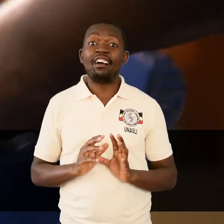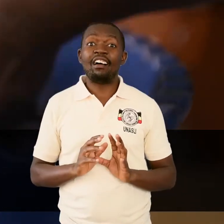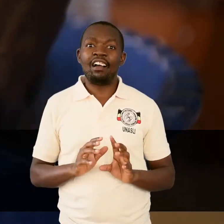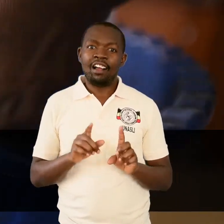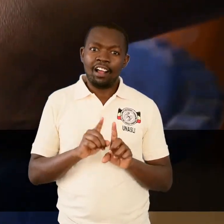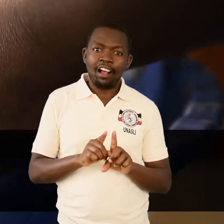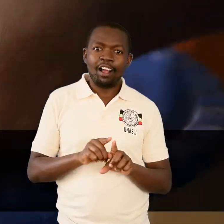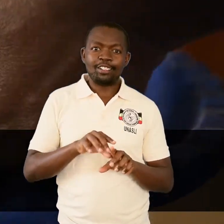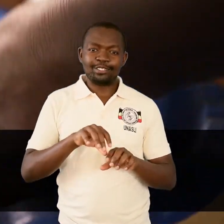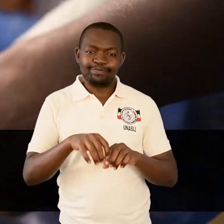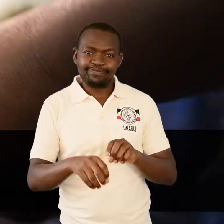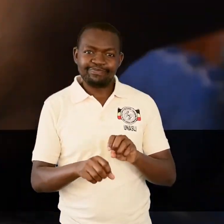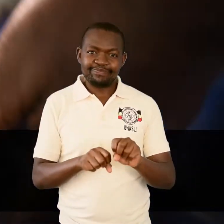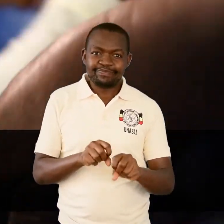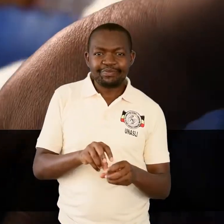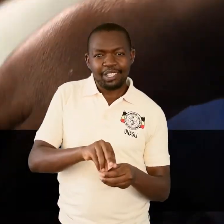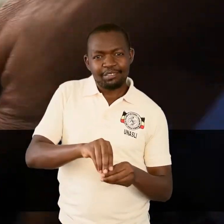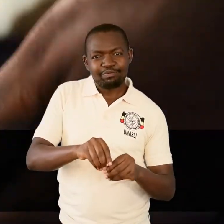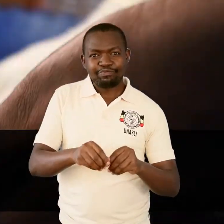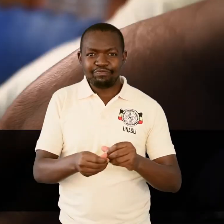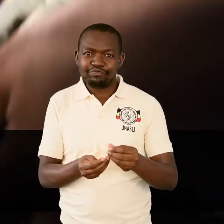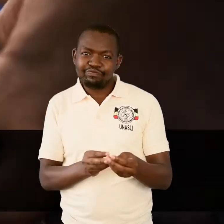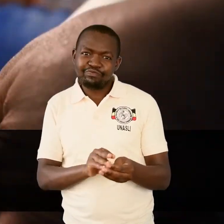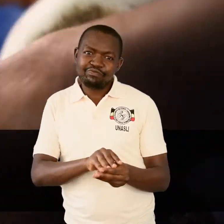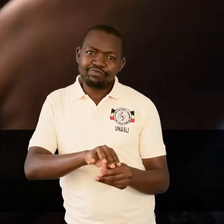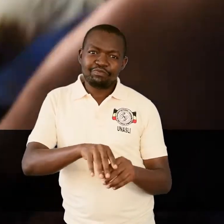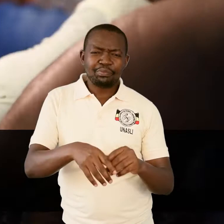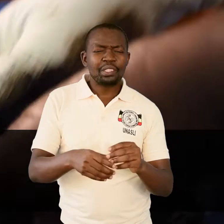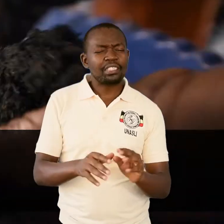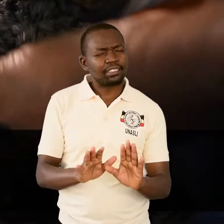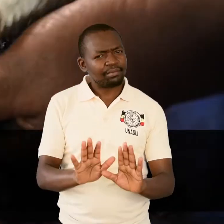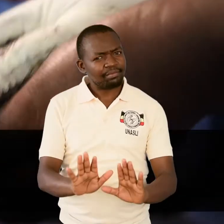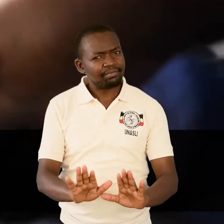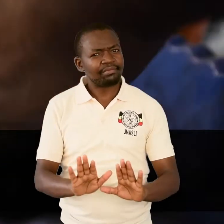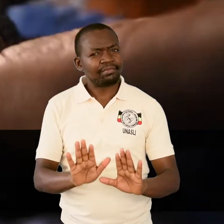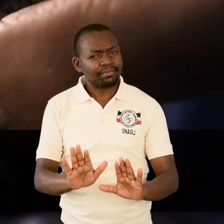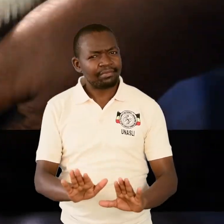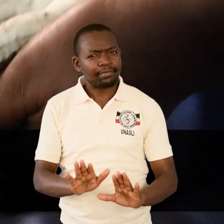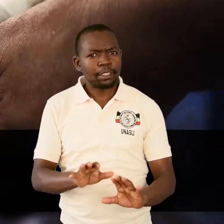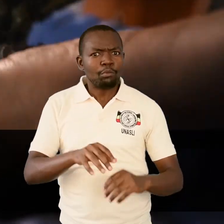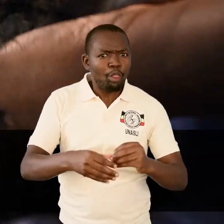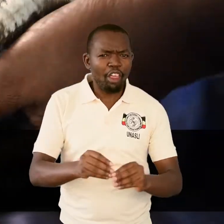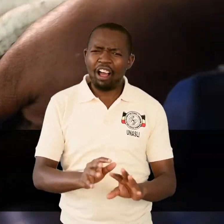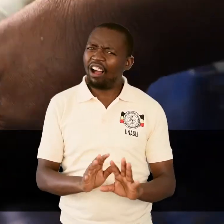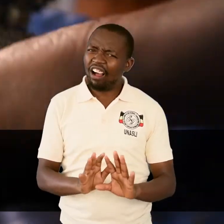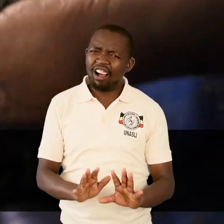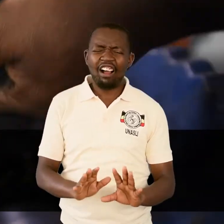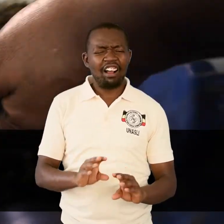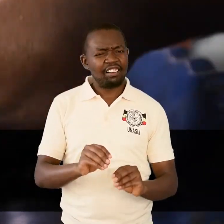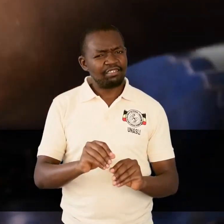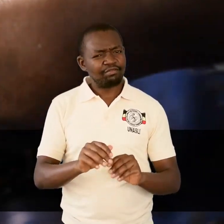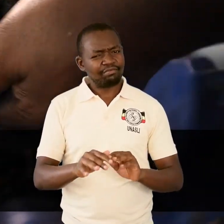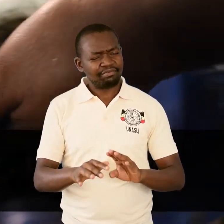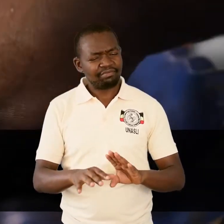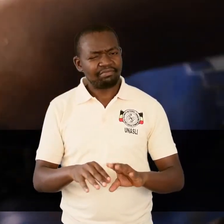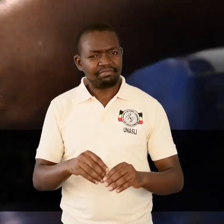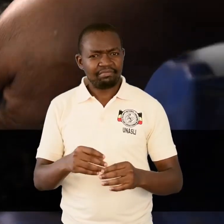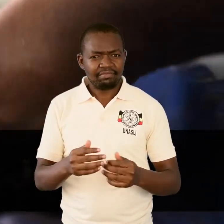you mix gently so that the mixture is well